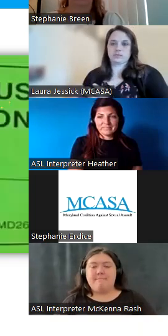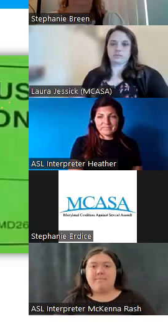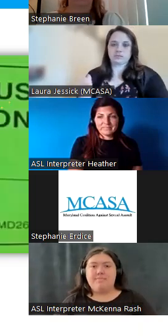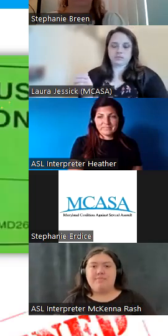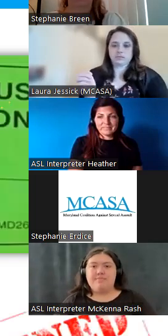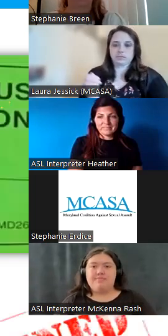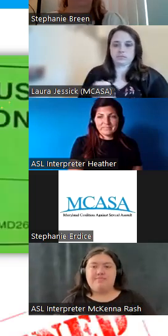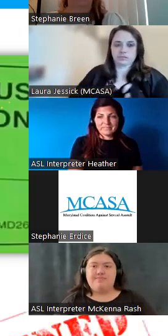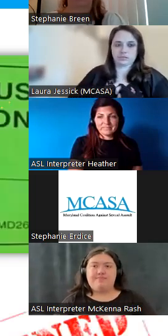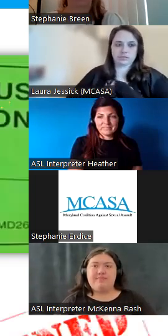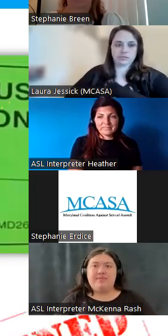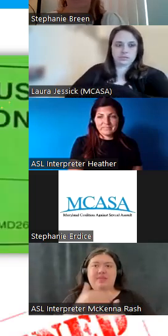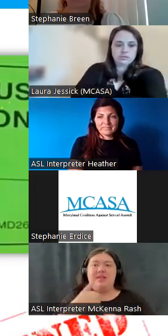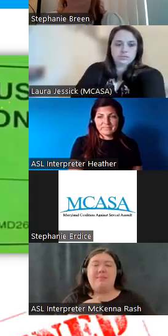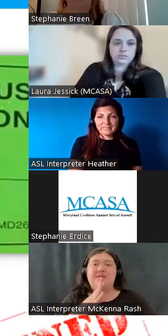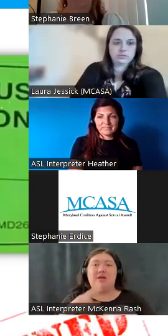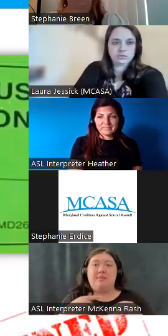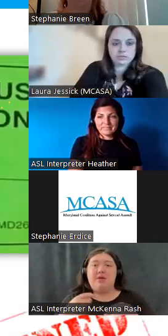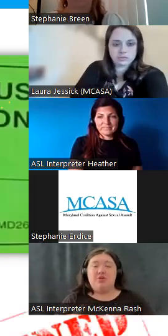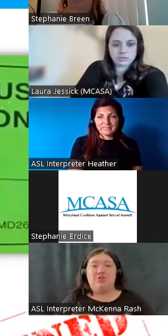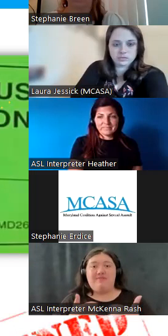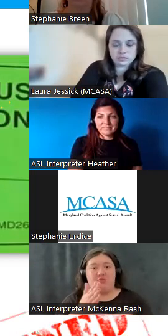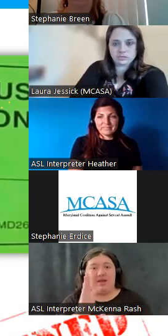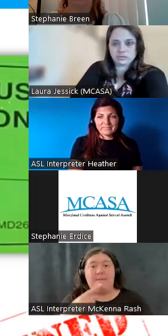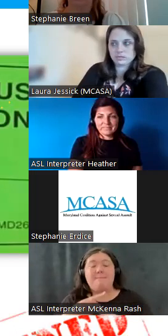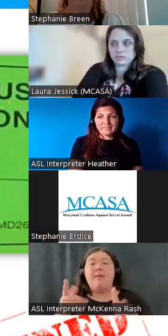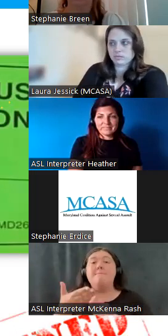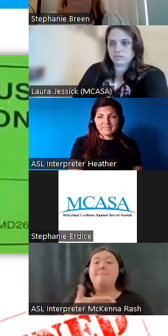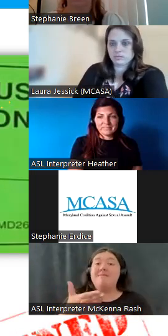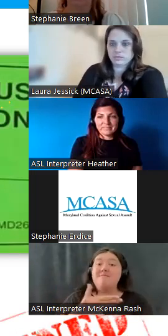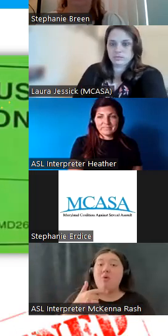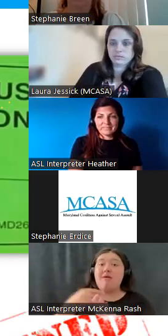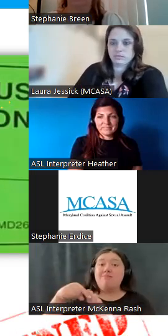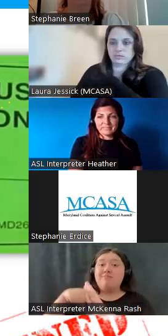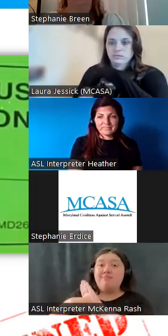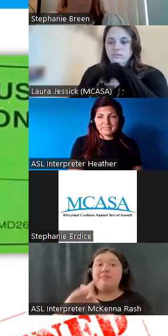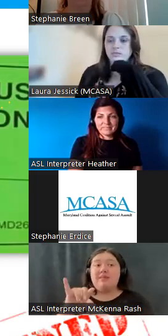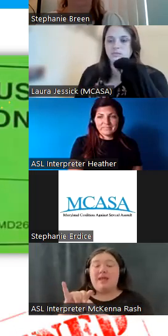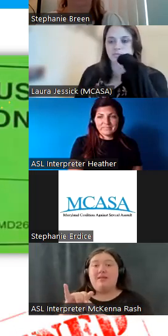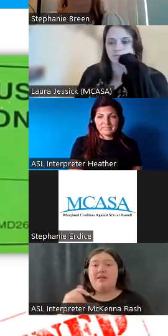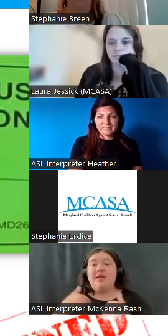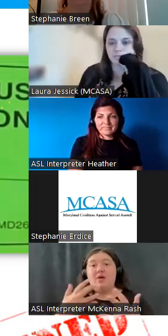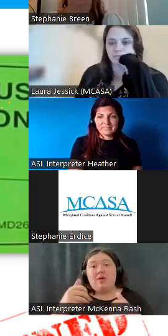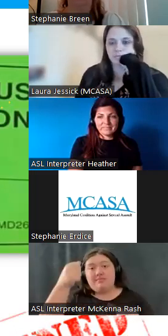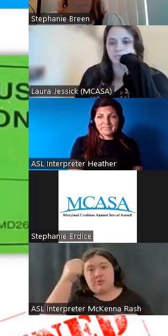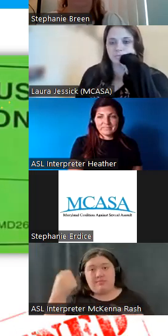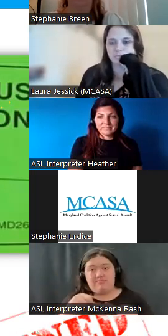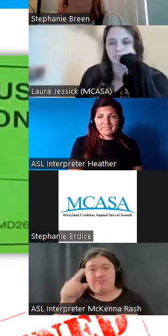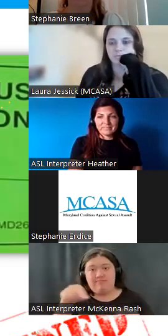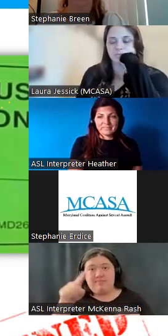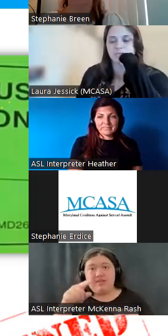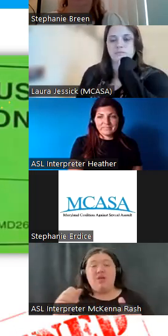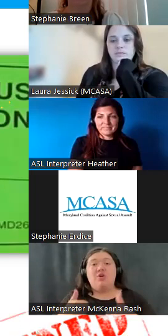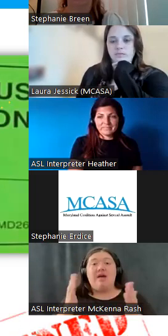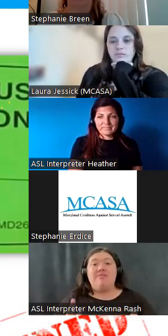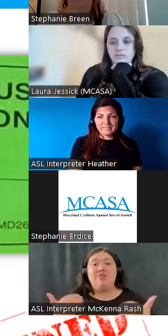So next I'm going to talk about survivor rights, but before I really dig into that, I want to remind everyone that survivors